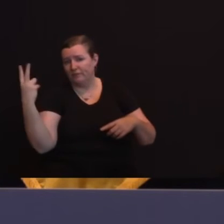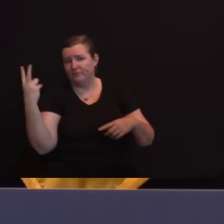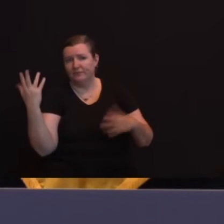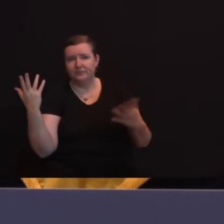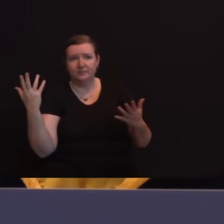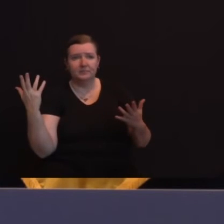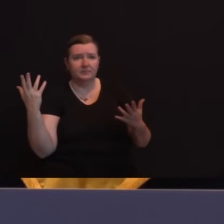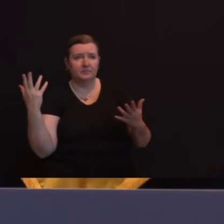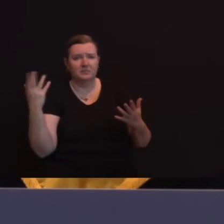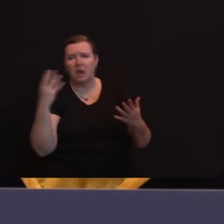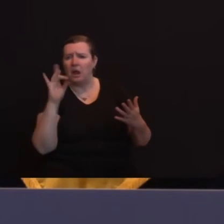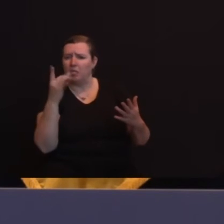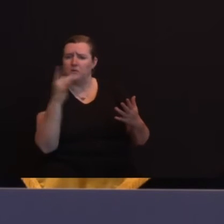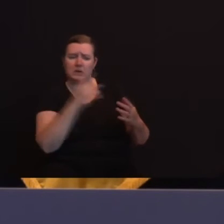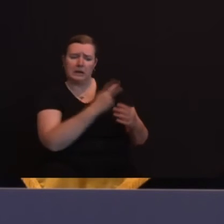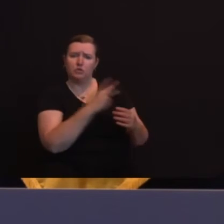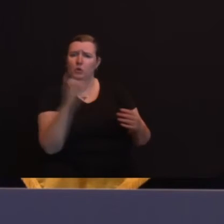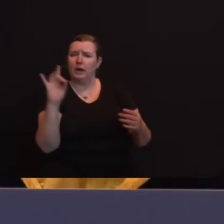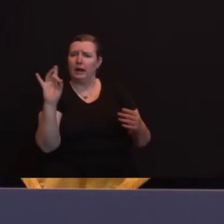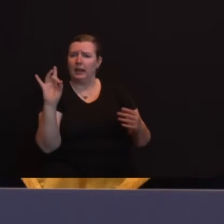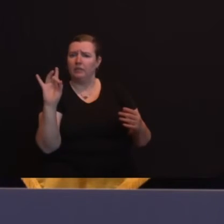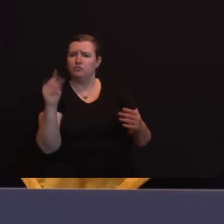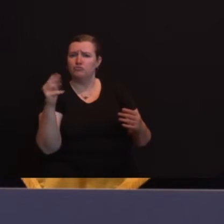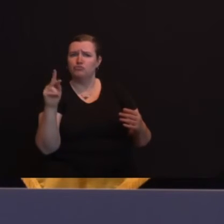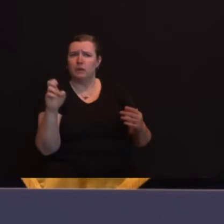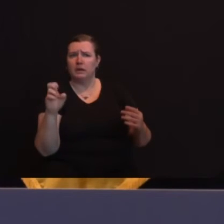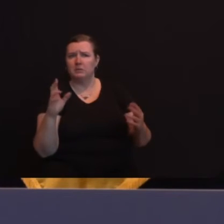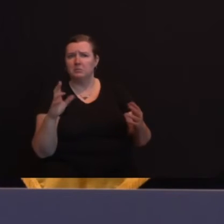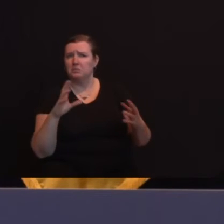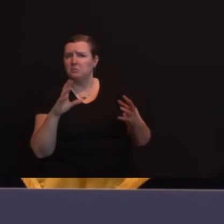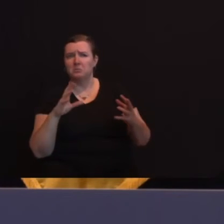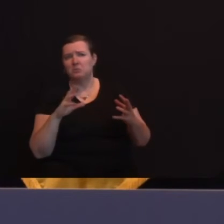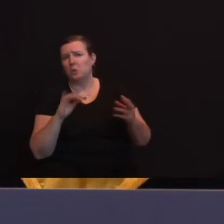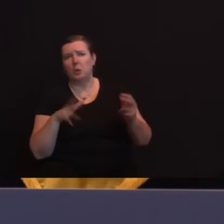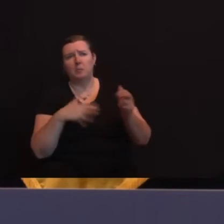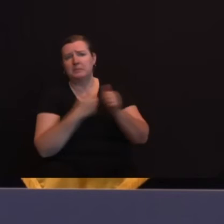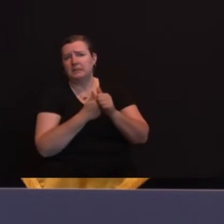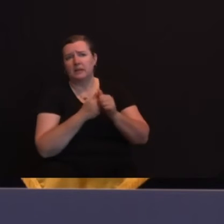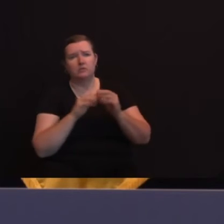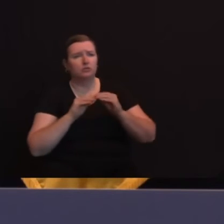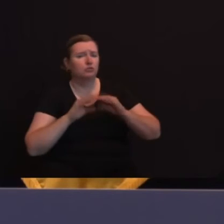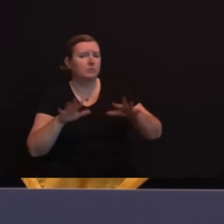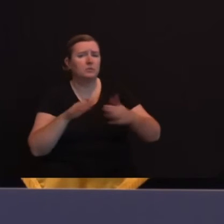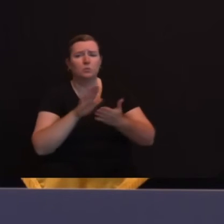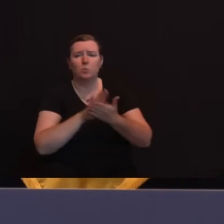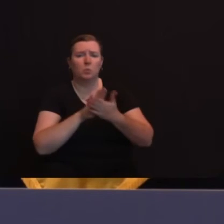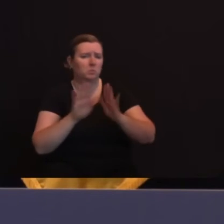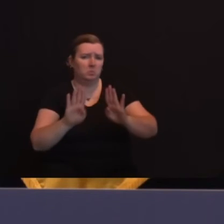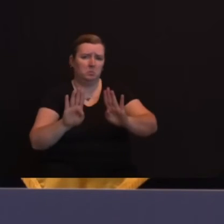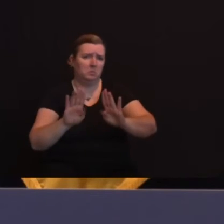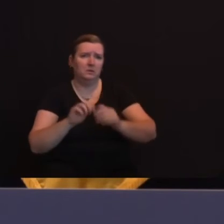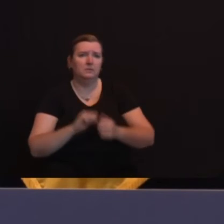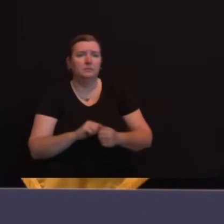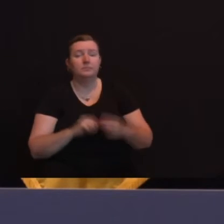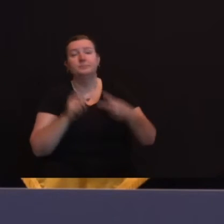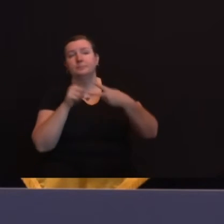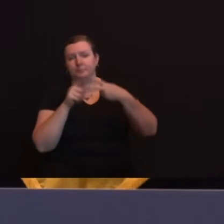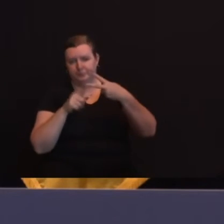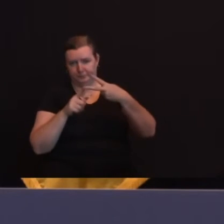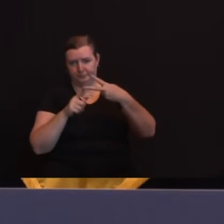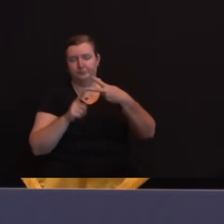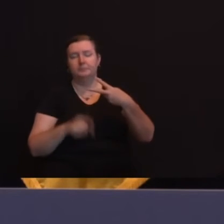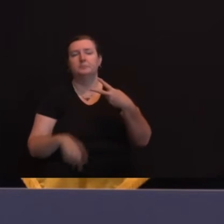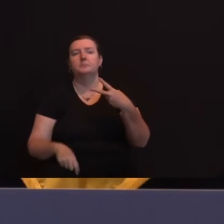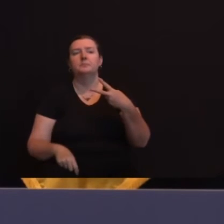where, and we've got no update on the transmissions in schools. But I do want to say two things. In-school transmissions